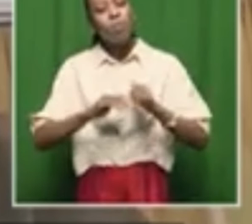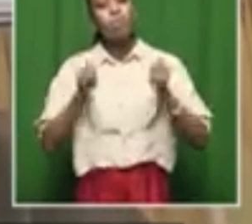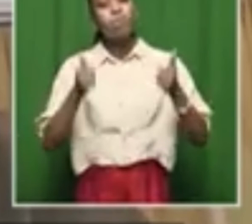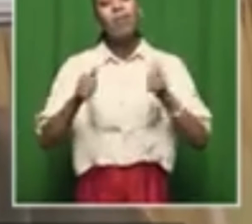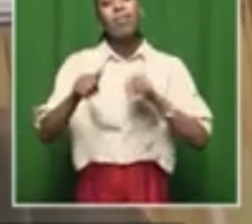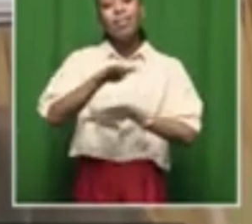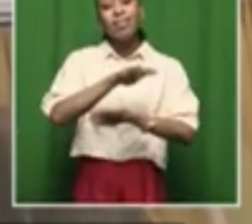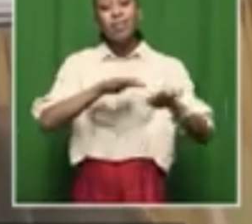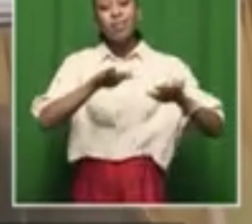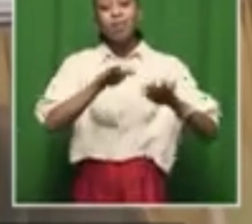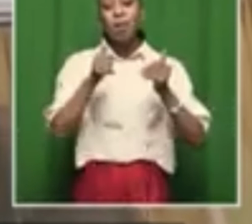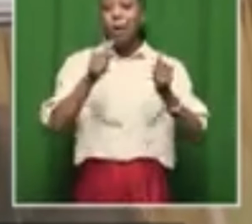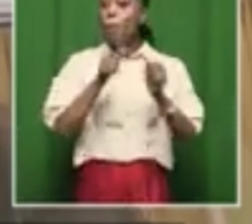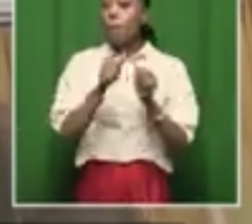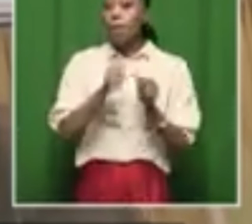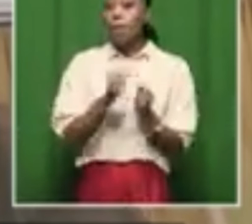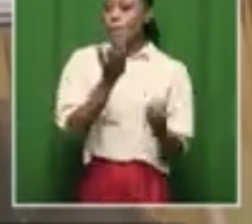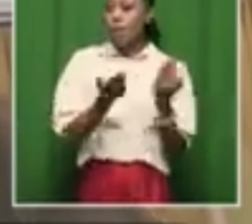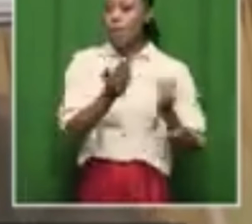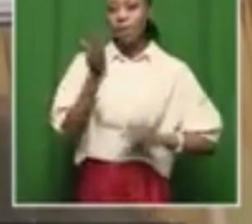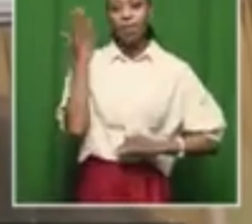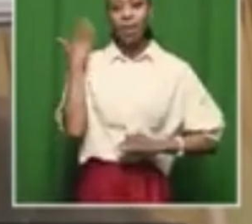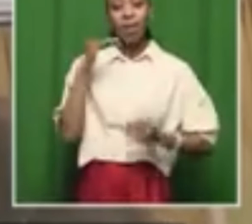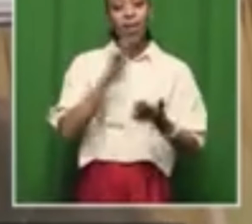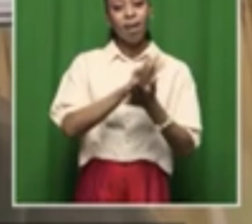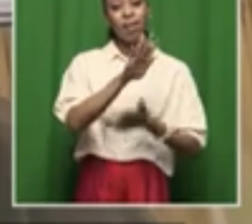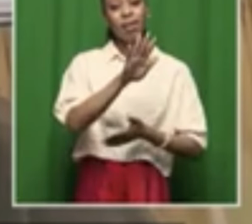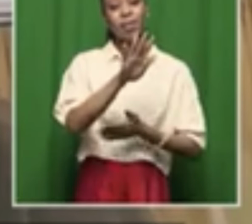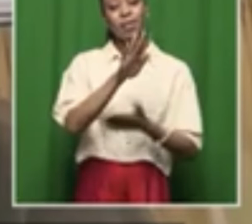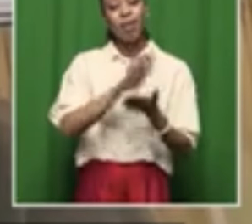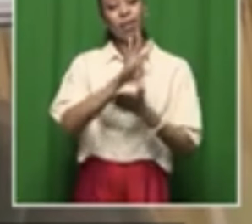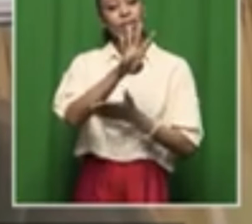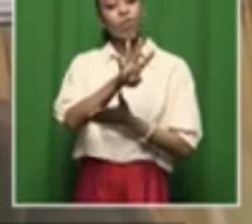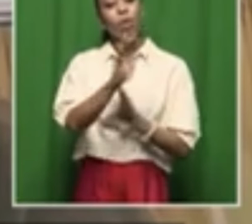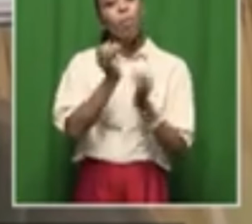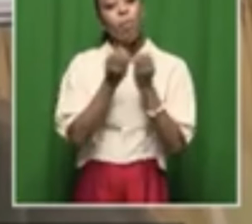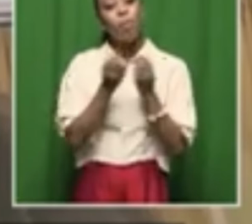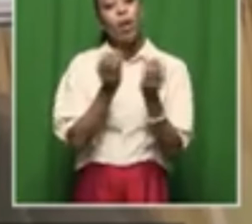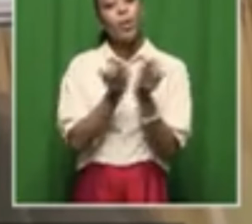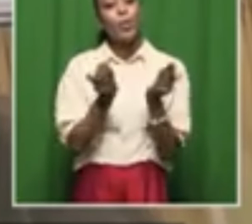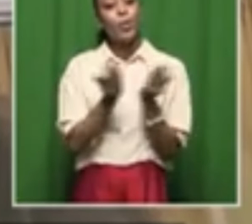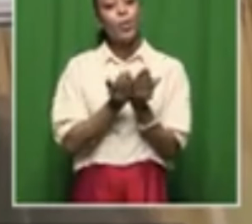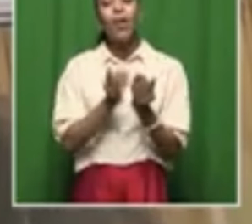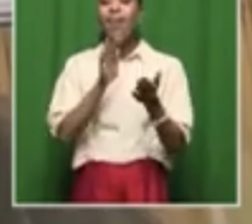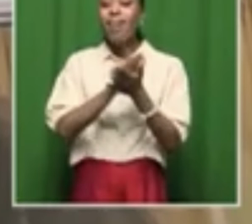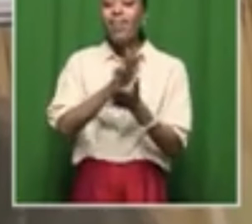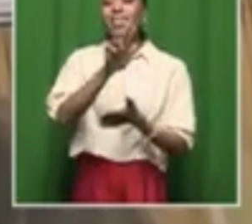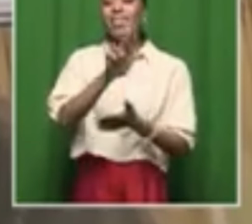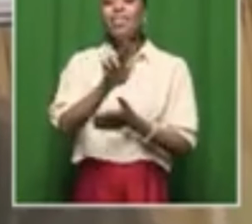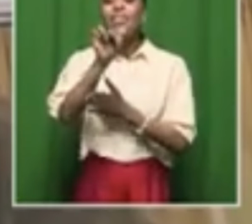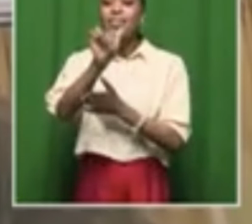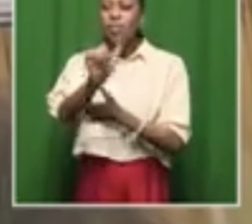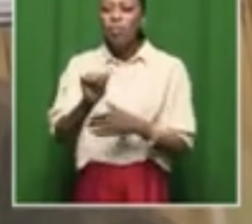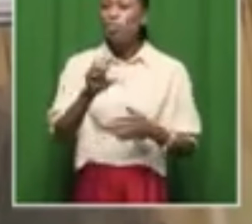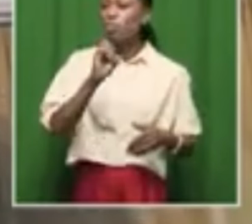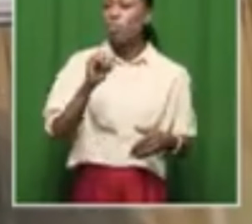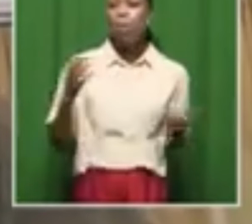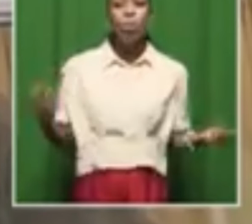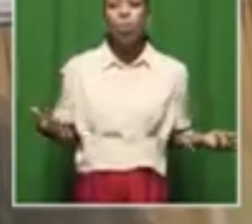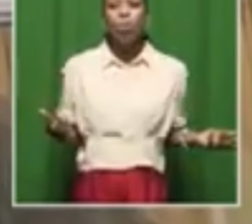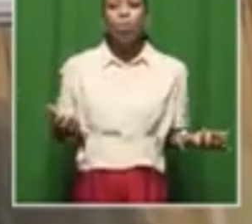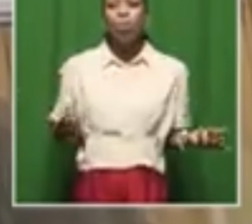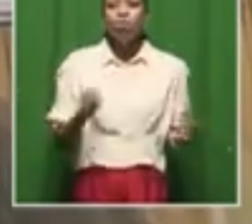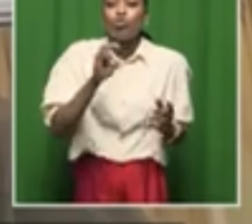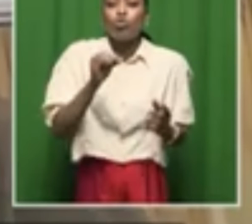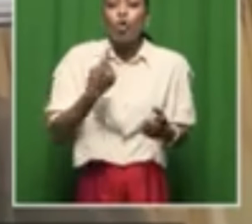situation is much, much better than when it was in 1994 in most of our schools. Okay. In 1986, yes. So we